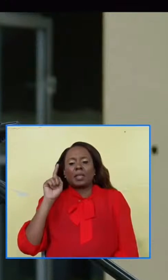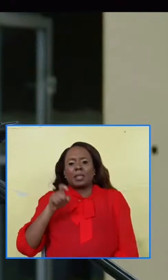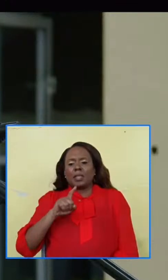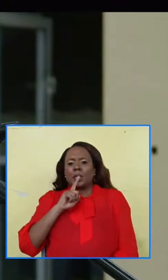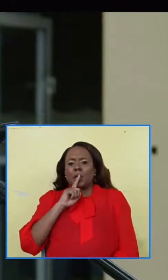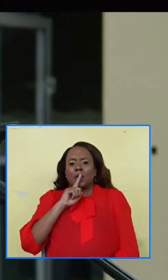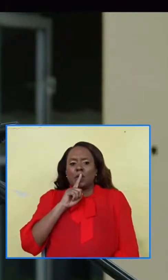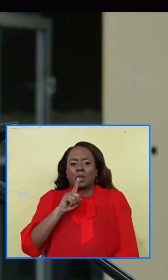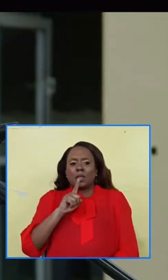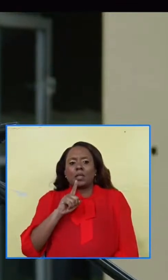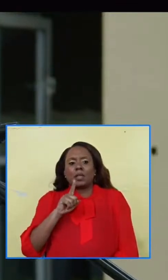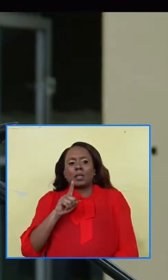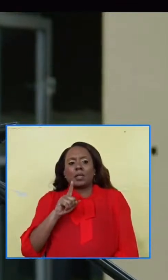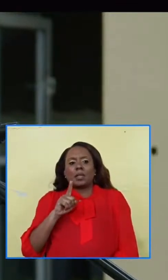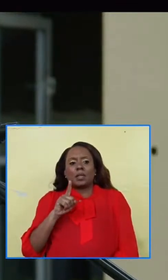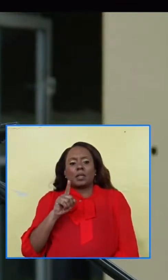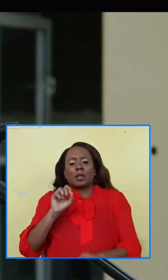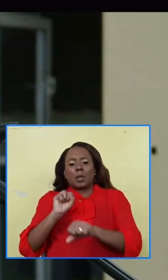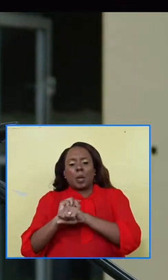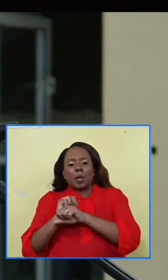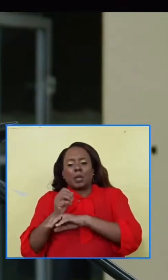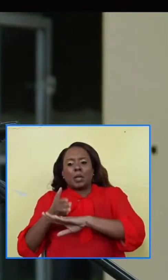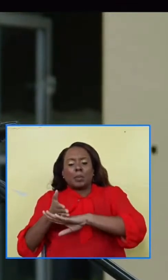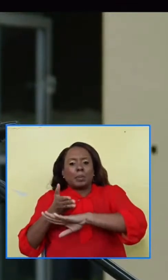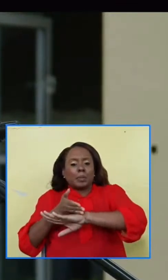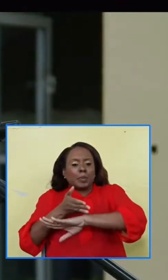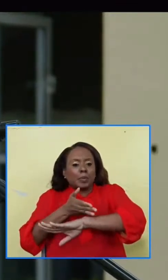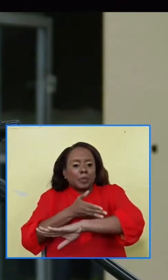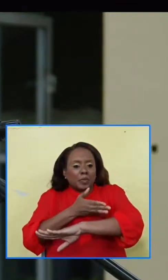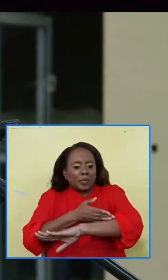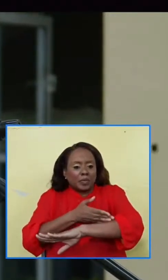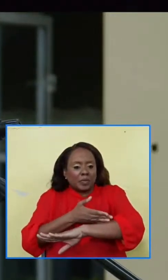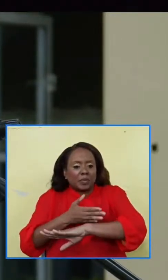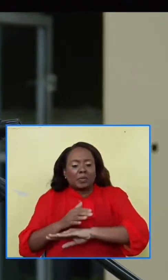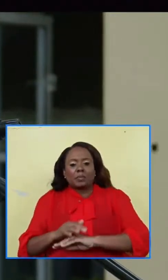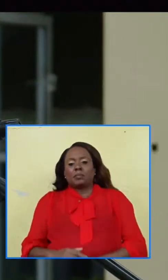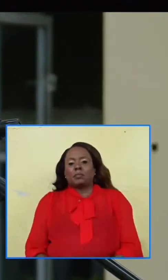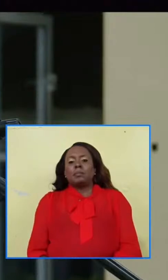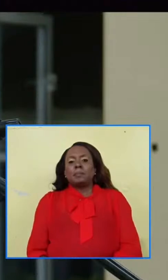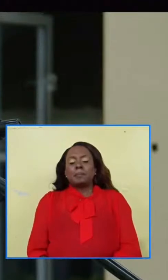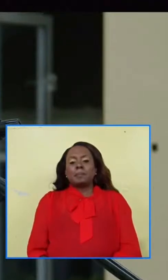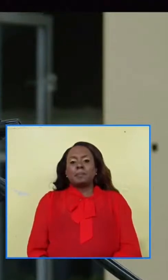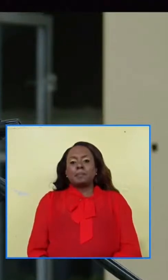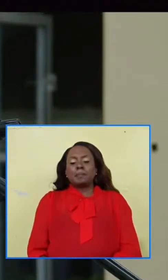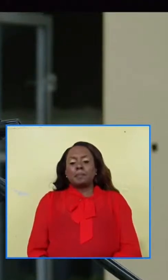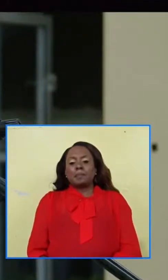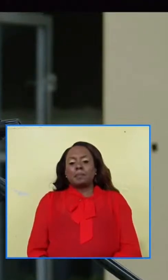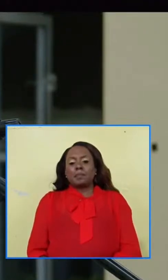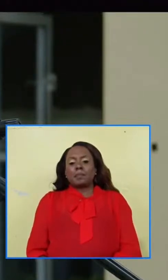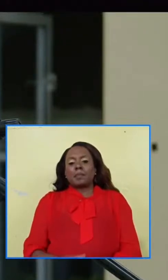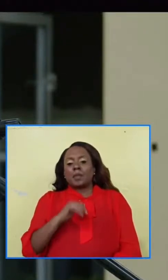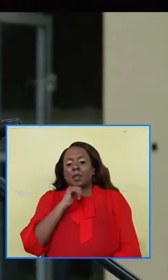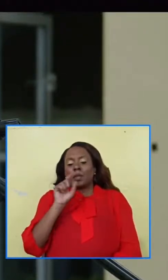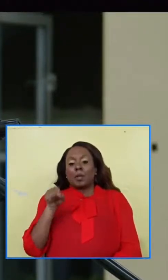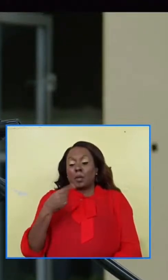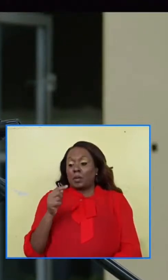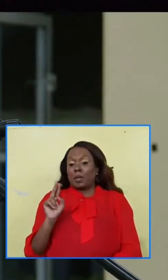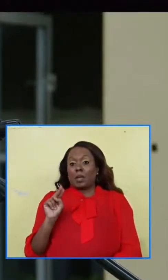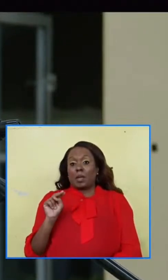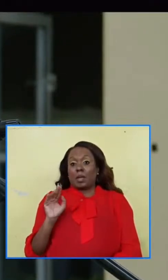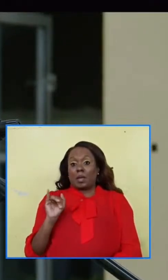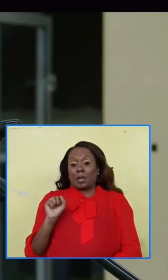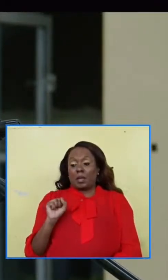that also needs to be worked on. I think that's something that also needs to be worked on. Not only in NIS case,